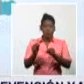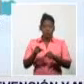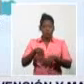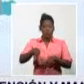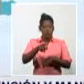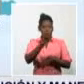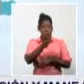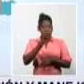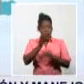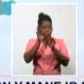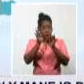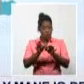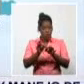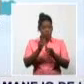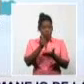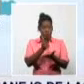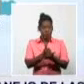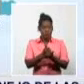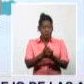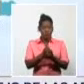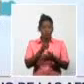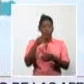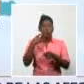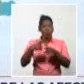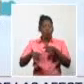Of the total diagnosed cases,